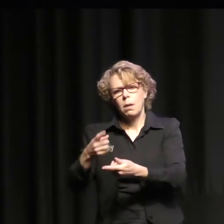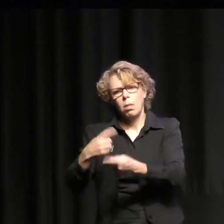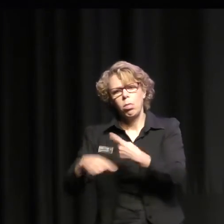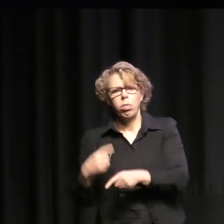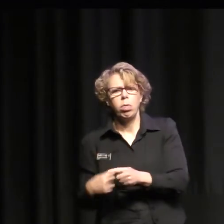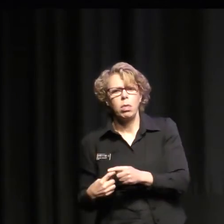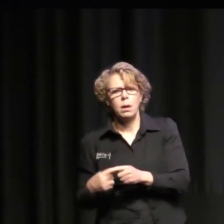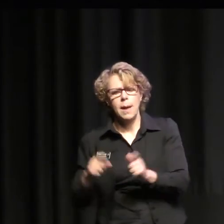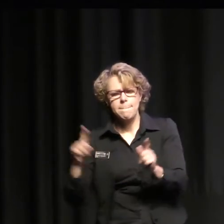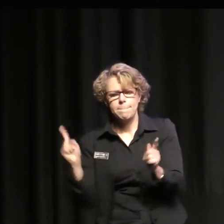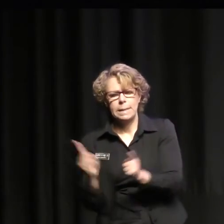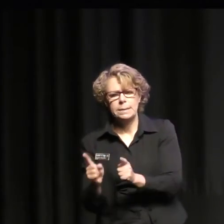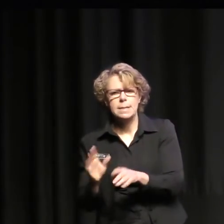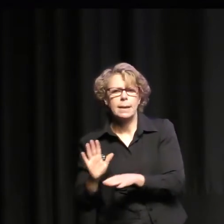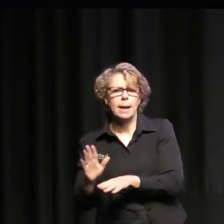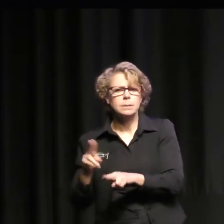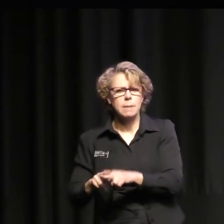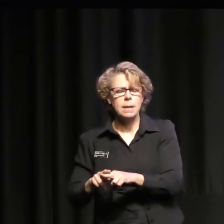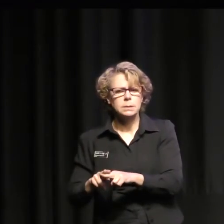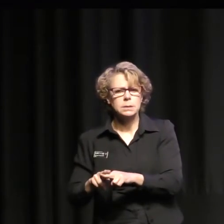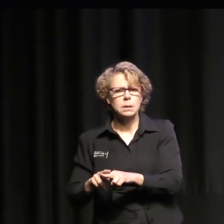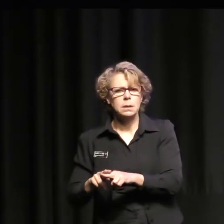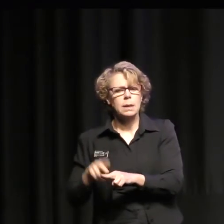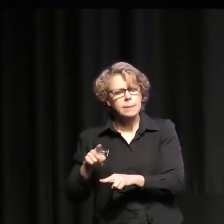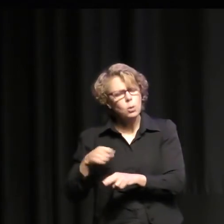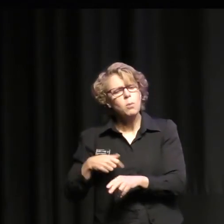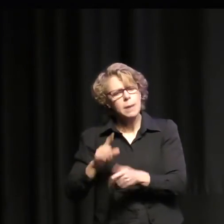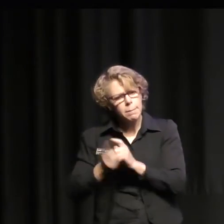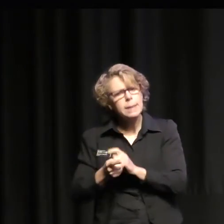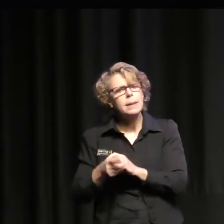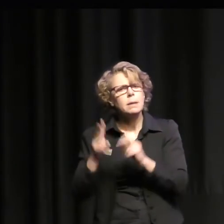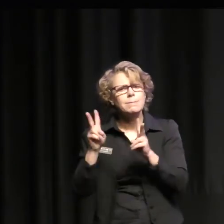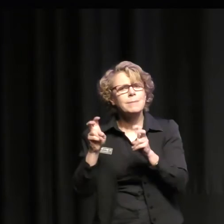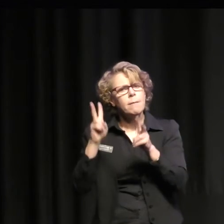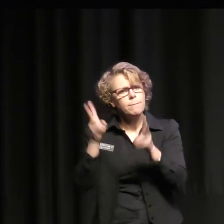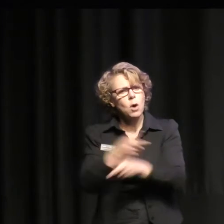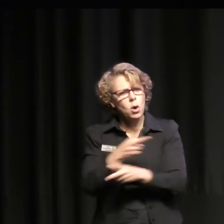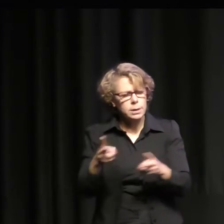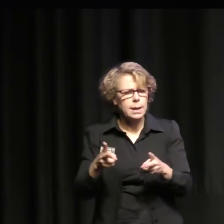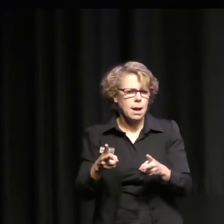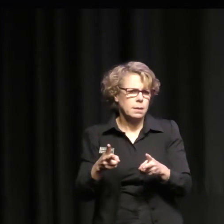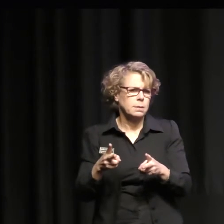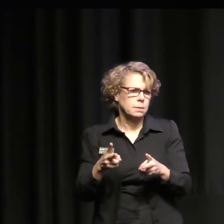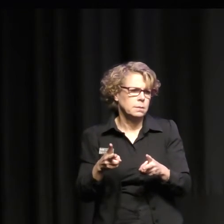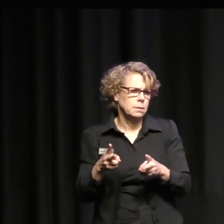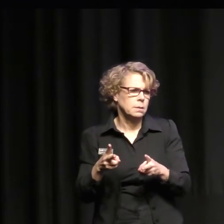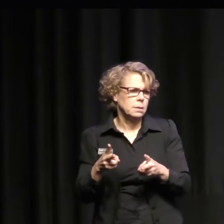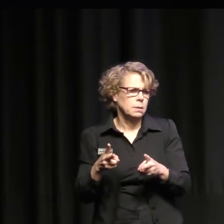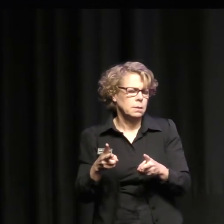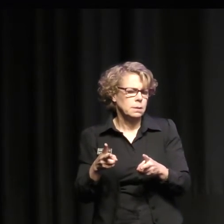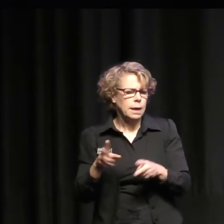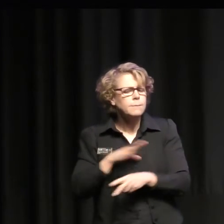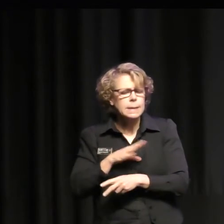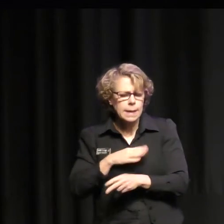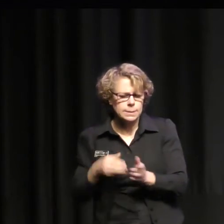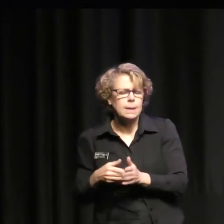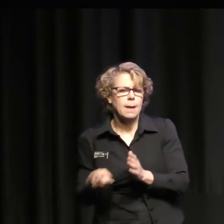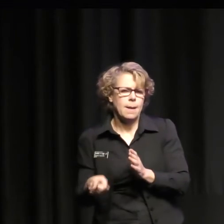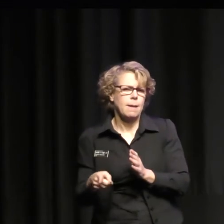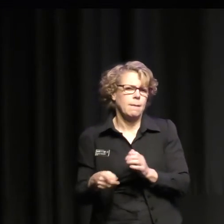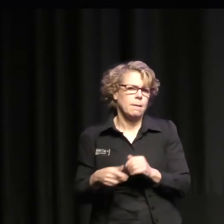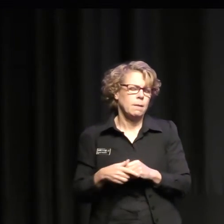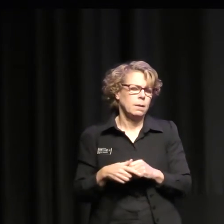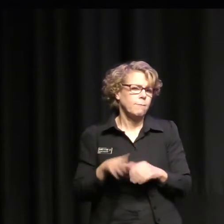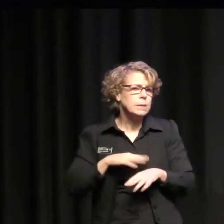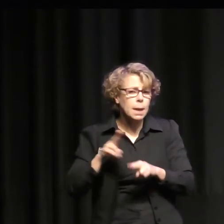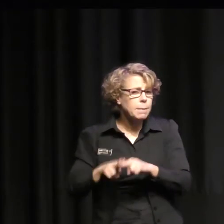space where they can common, to common. It used to be a verb, the commons.